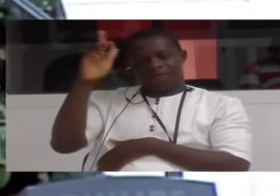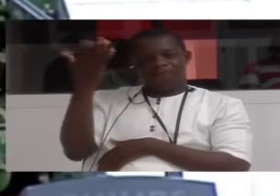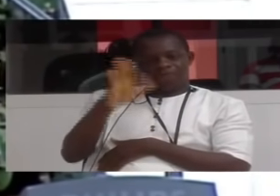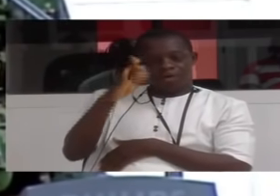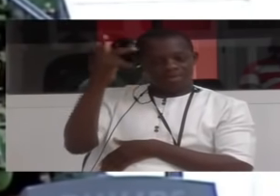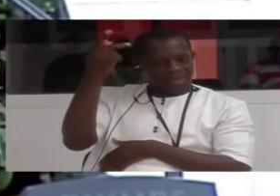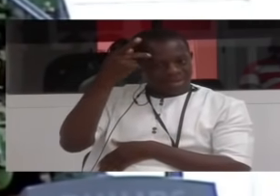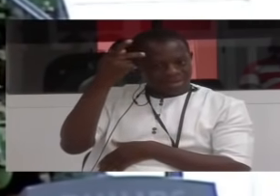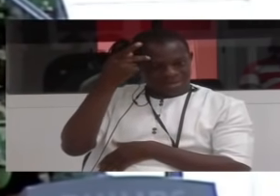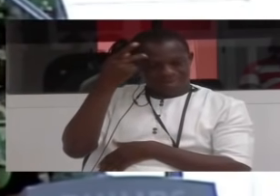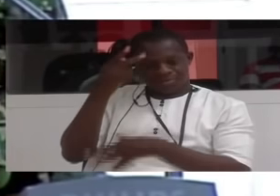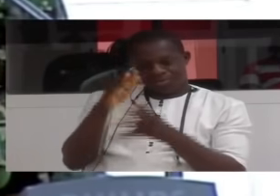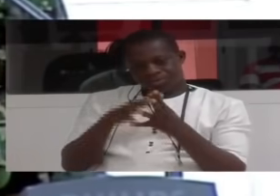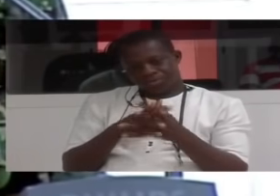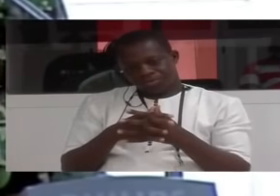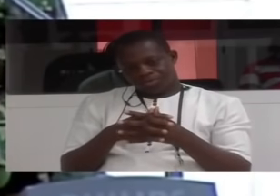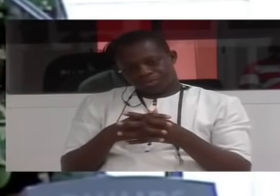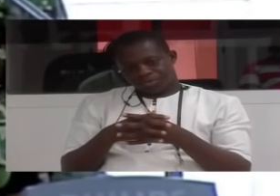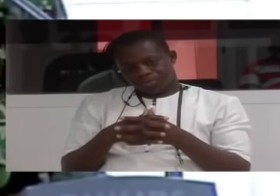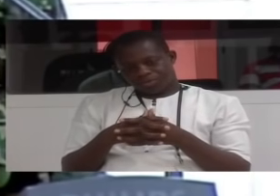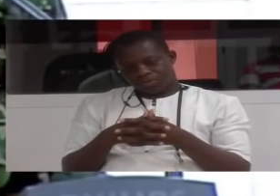when we were being arrested, I found him at